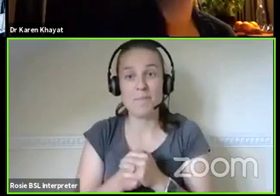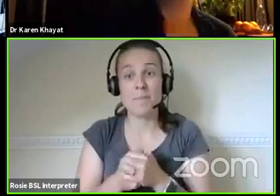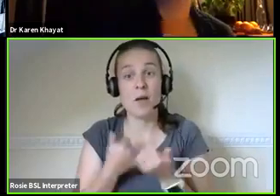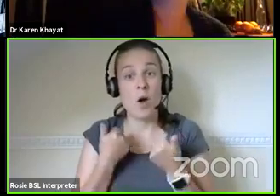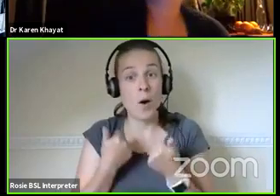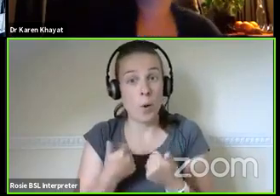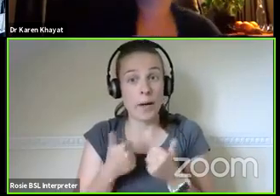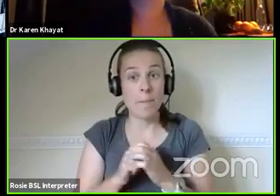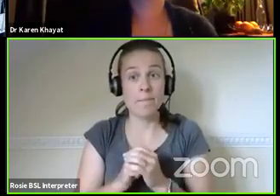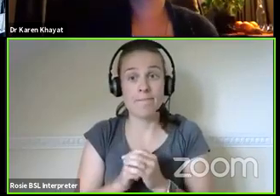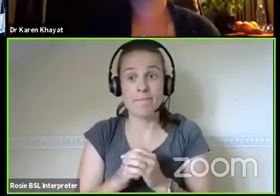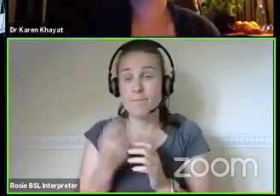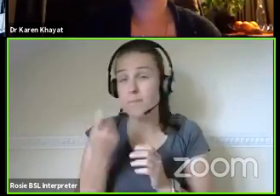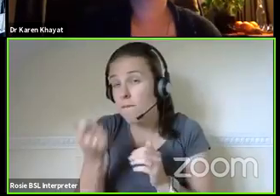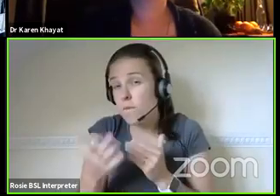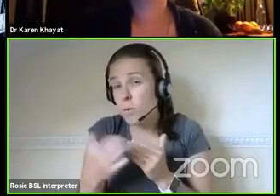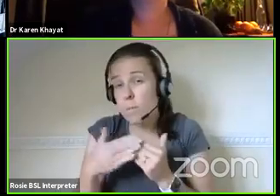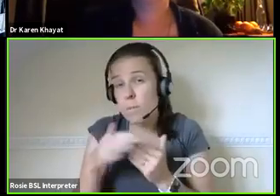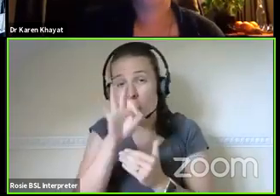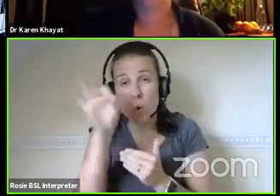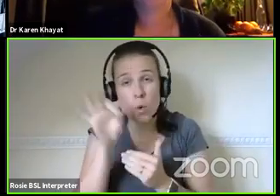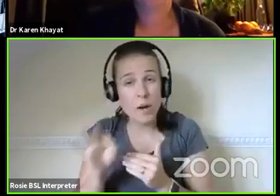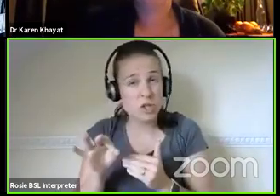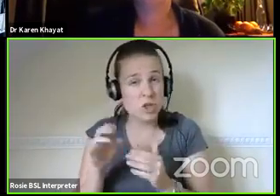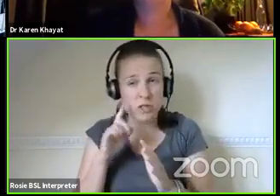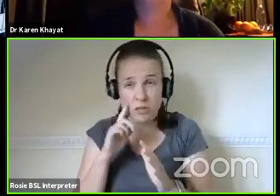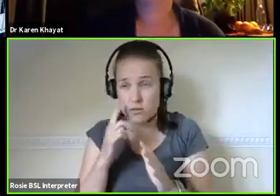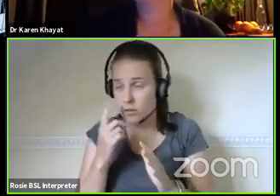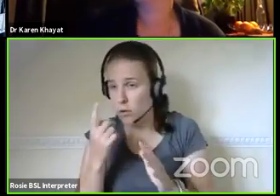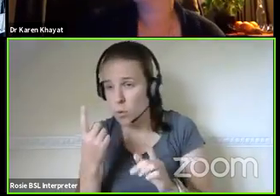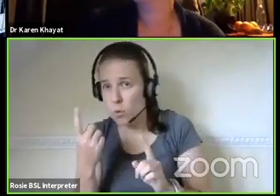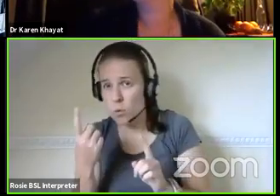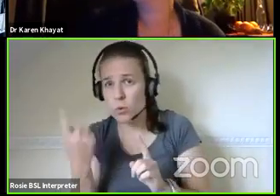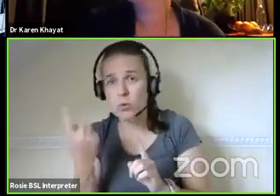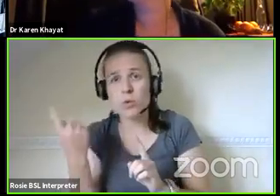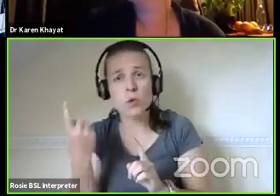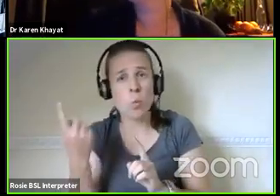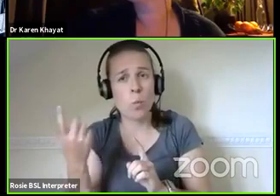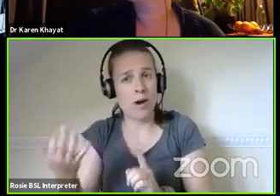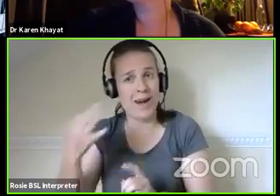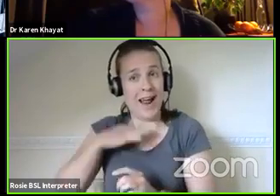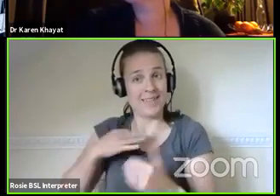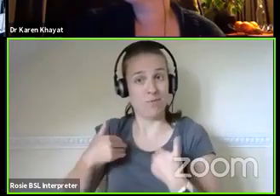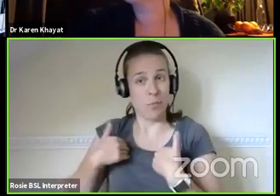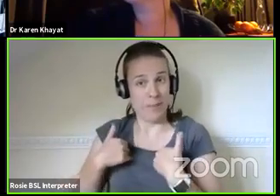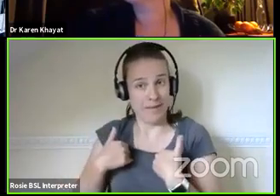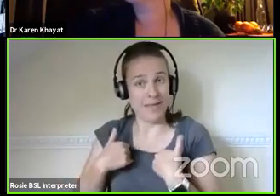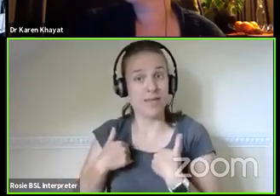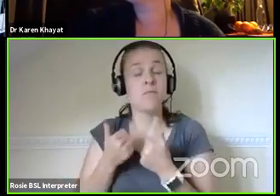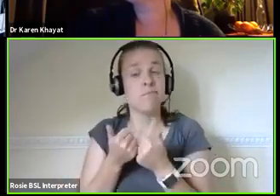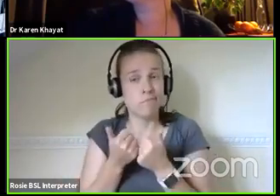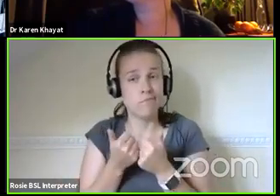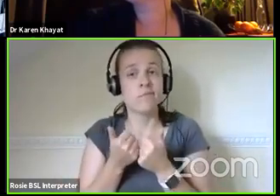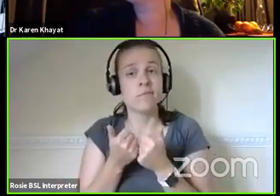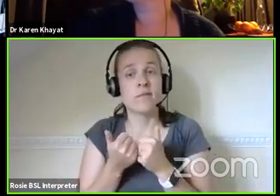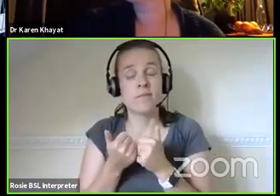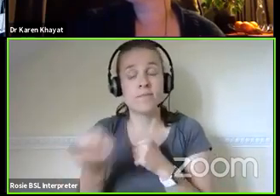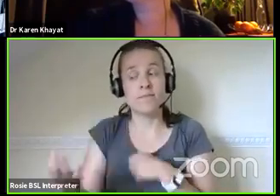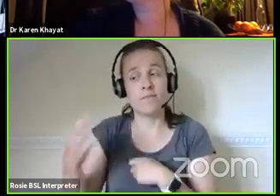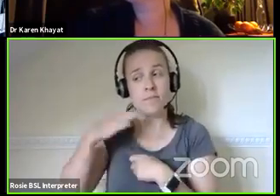Okay, we have a couple more questions. I suppose I should take one. Someone's put a question for me. Can you elaborate on the effectiveness